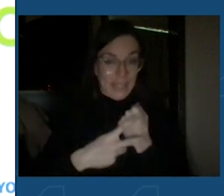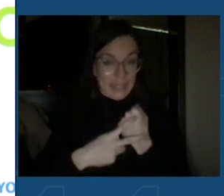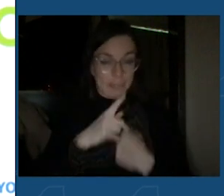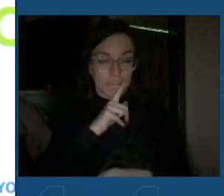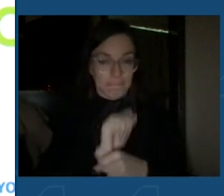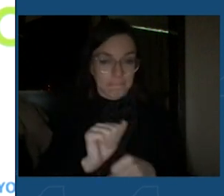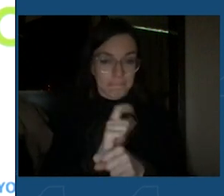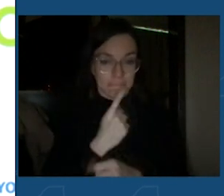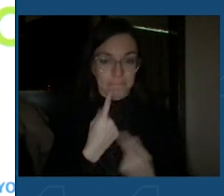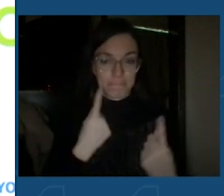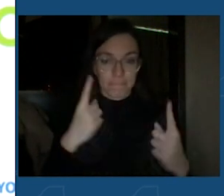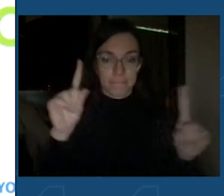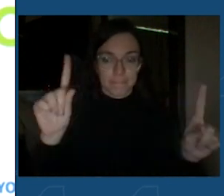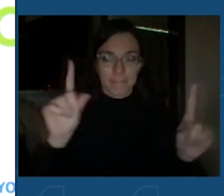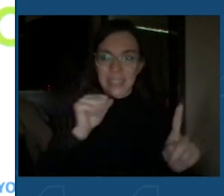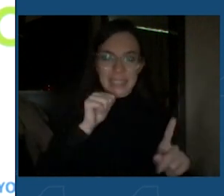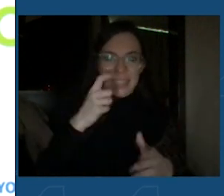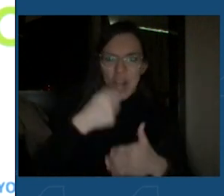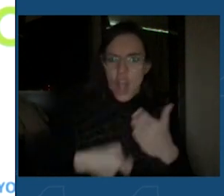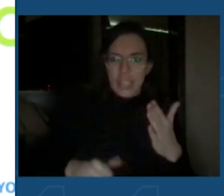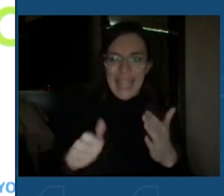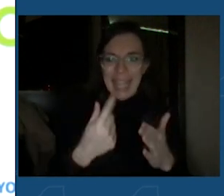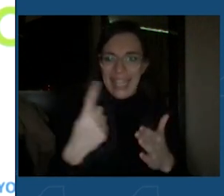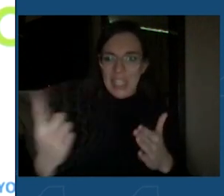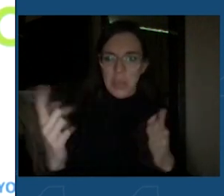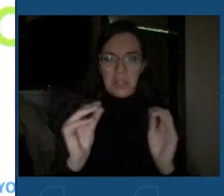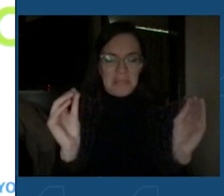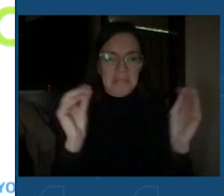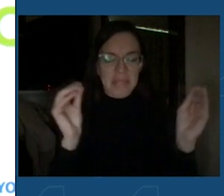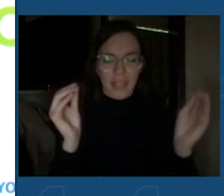And it didn't cost anybody anything in the end.